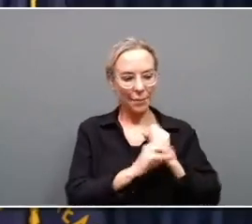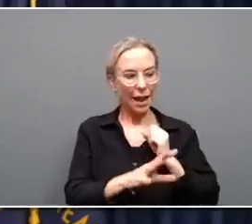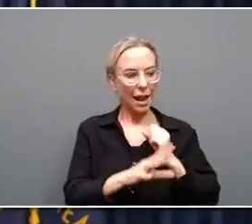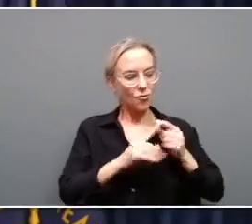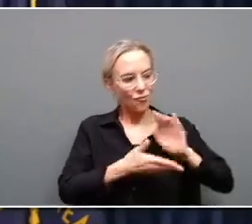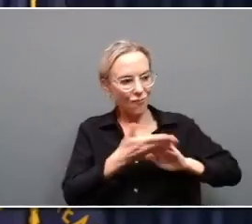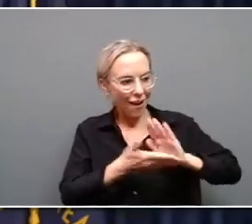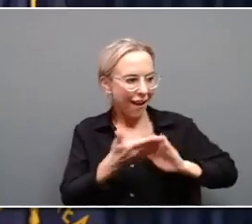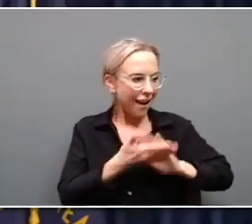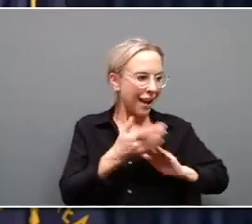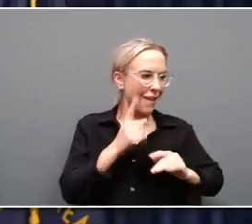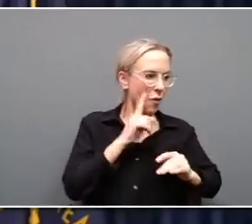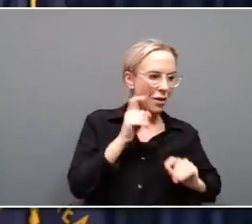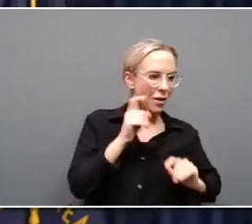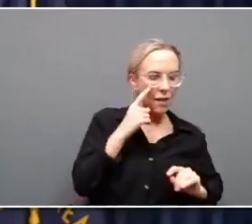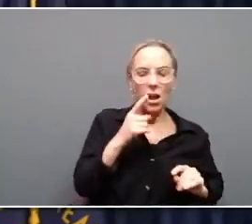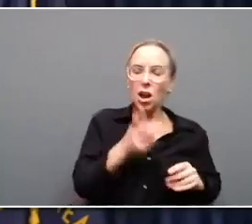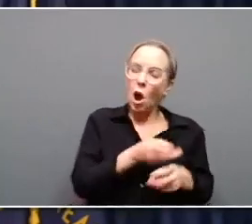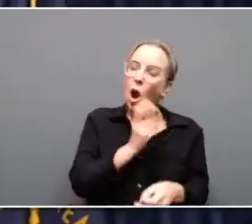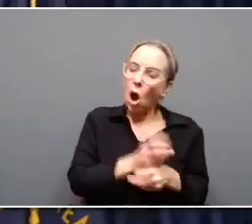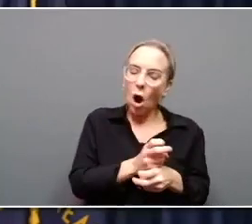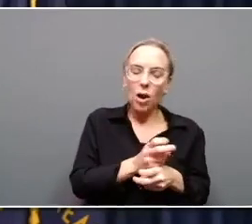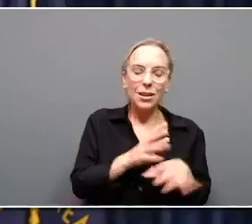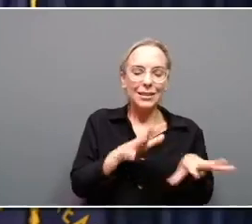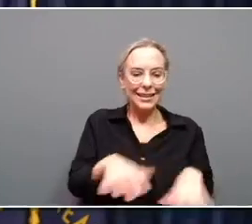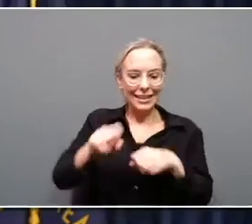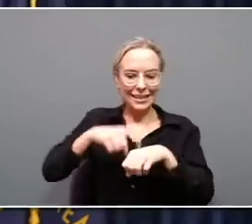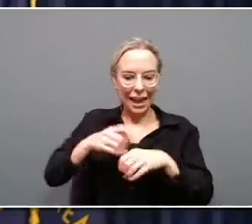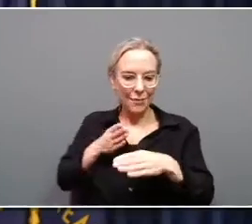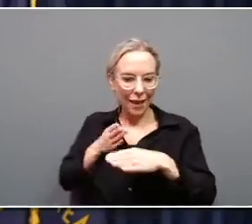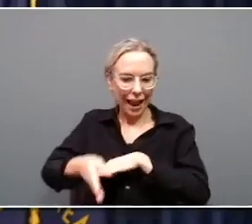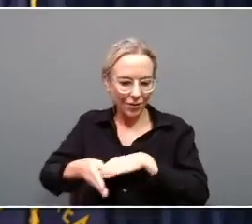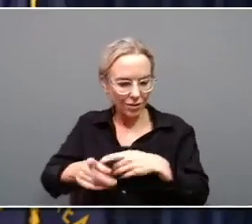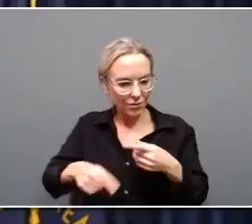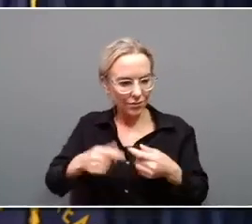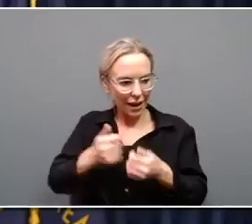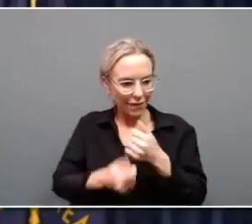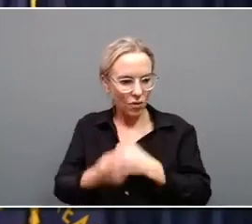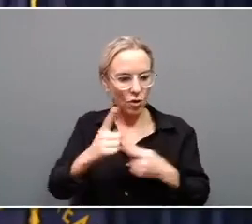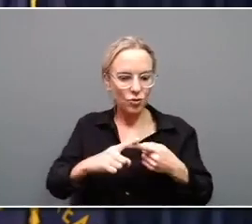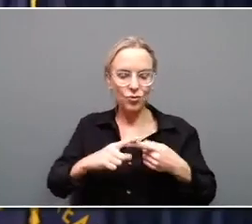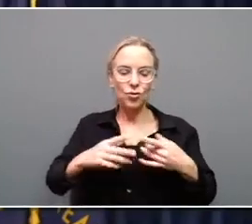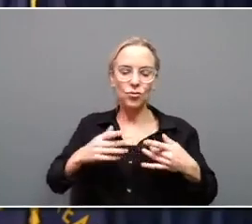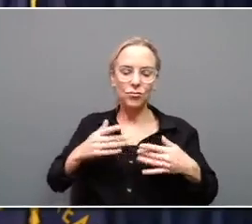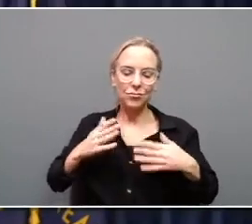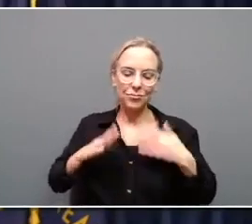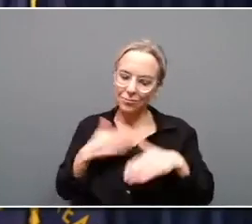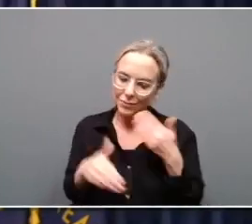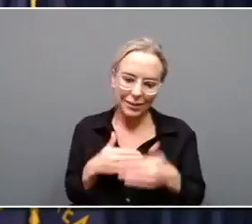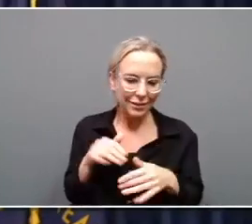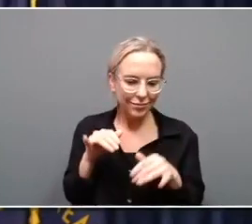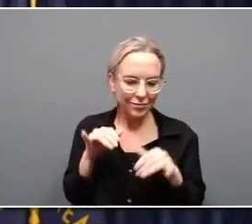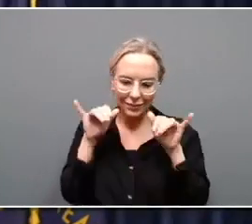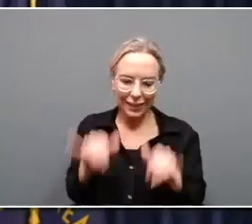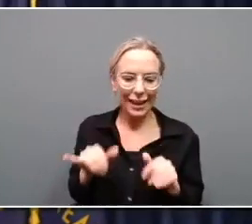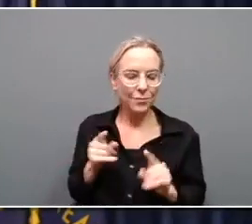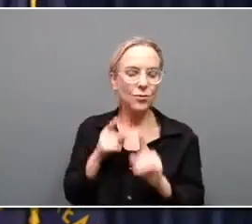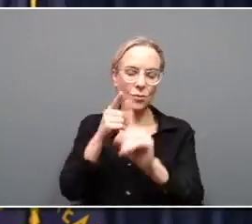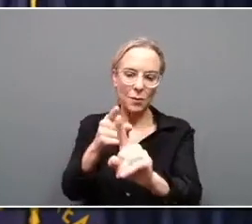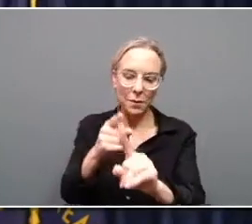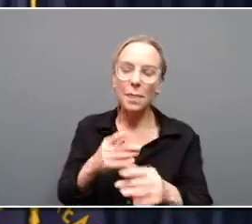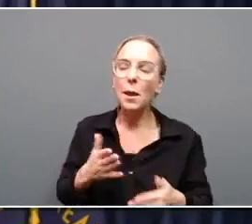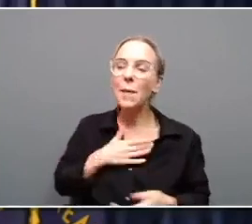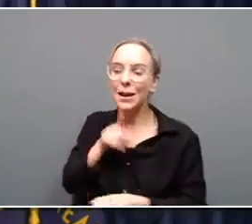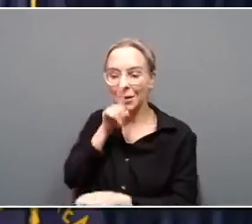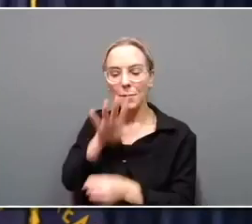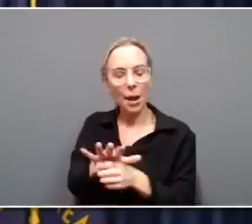take some time after it for everybody to be rowing in the same direction. But my commitment is I'm going to continue